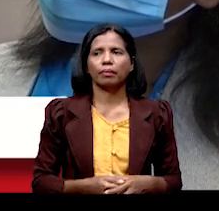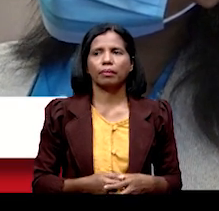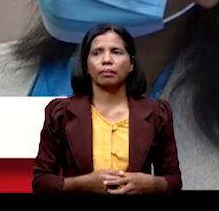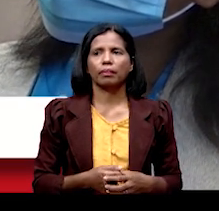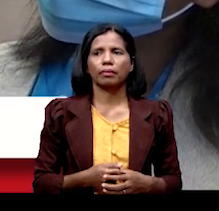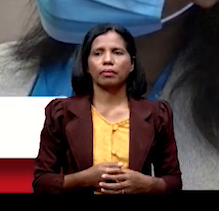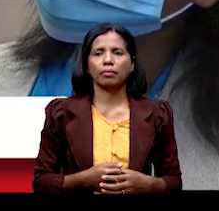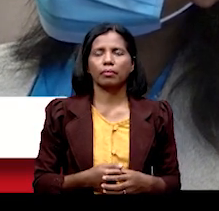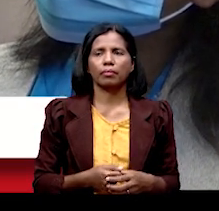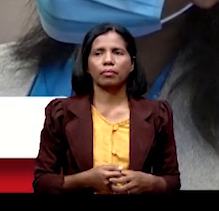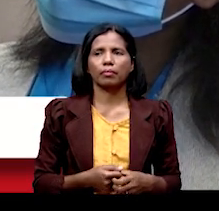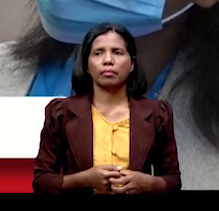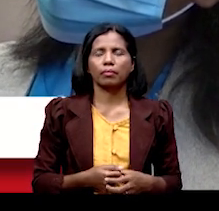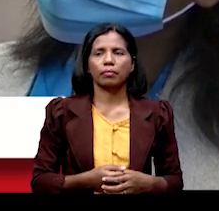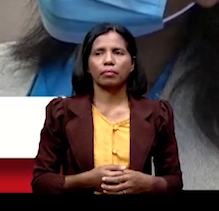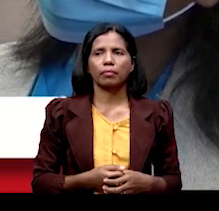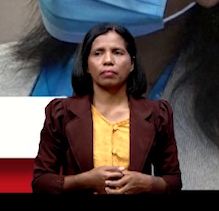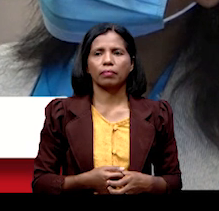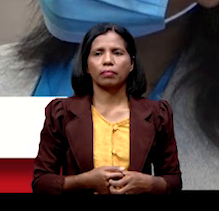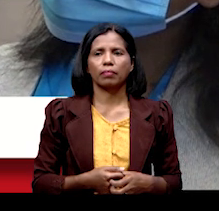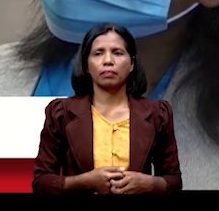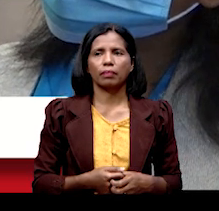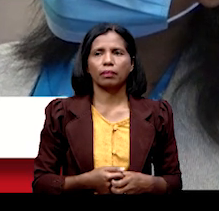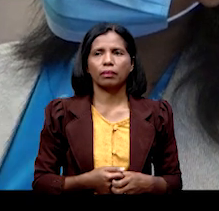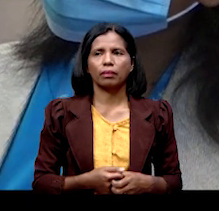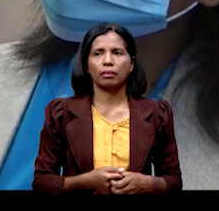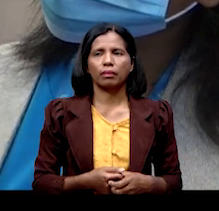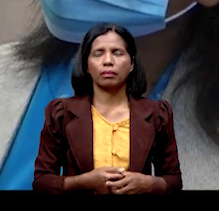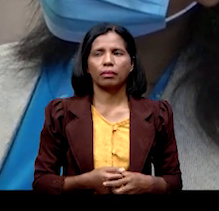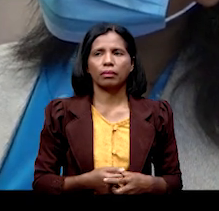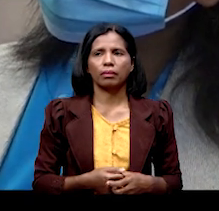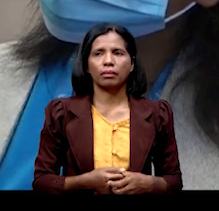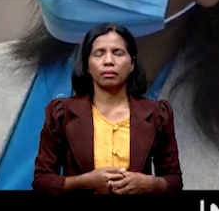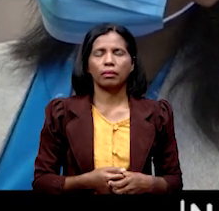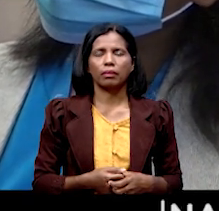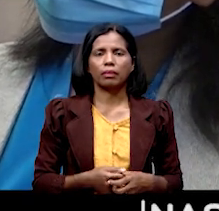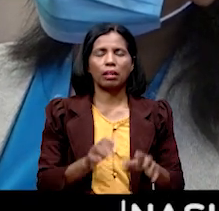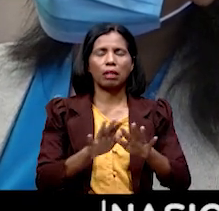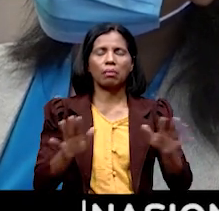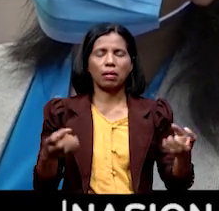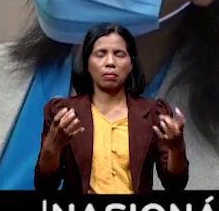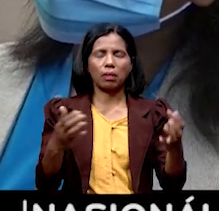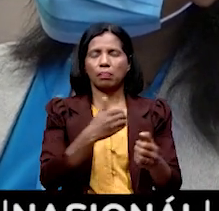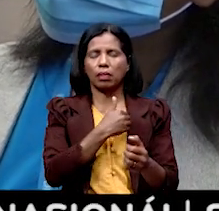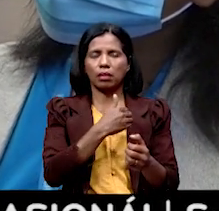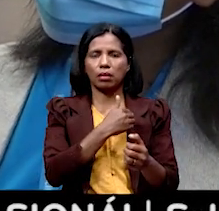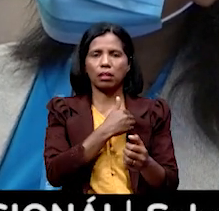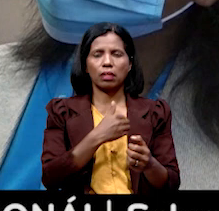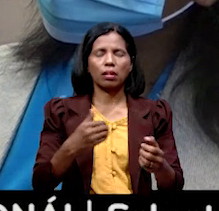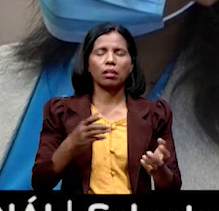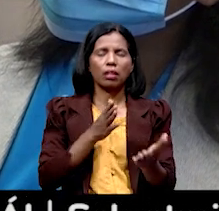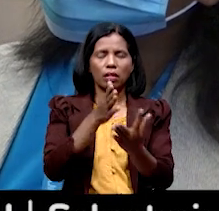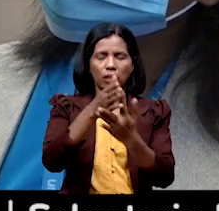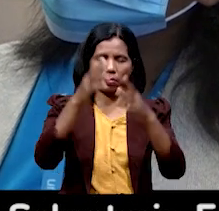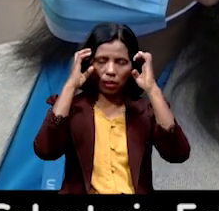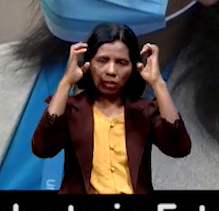nutrition, water and sanitation, and hygiene, protection, education. So it's a vicious, all of these factors,